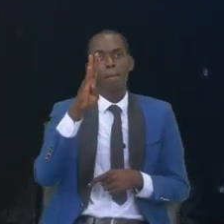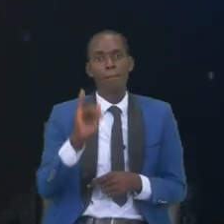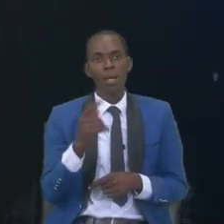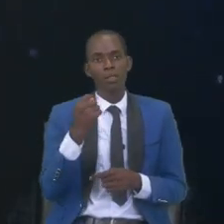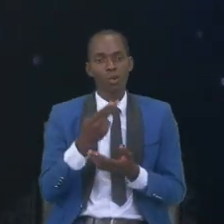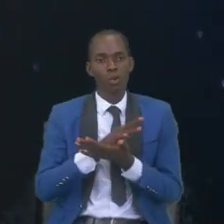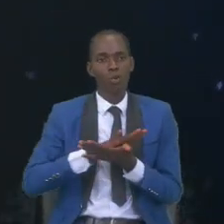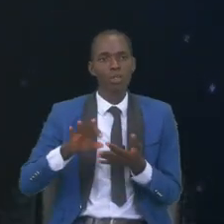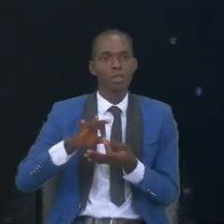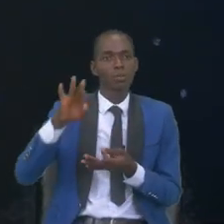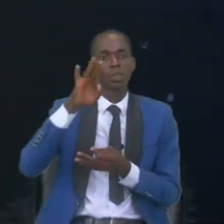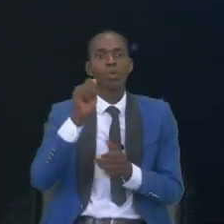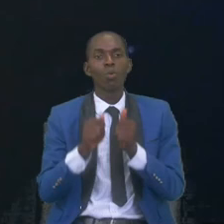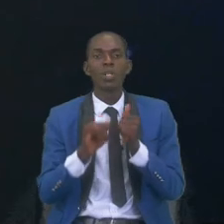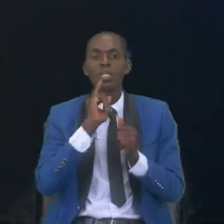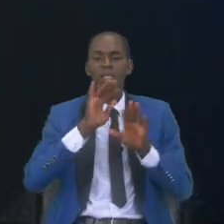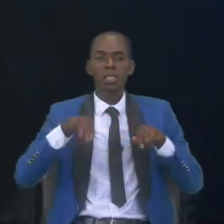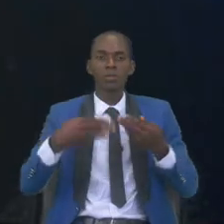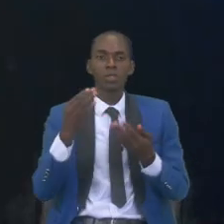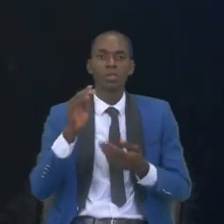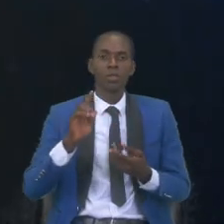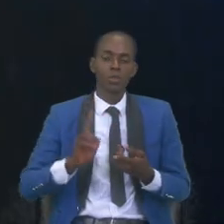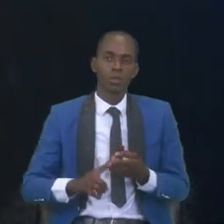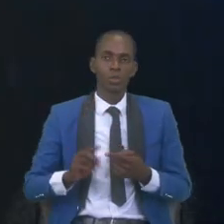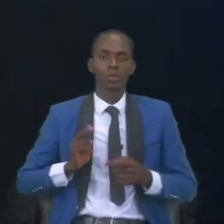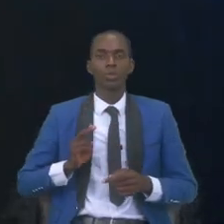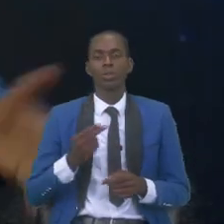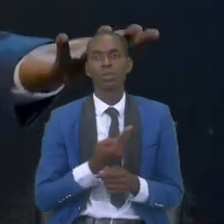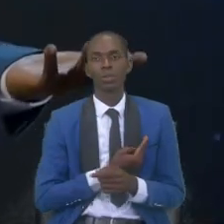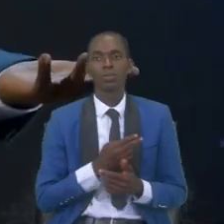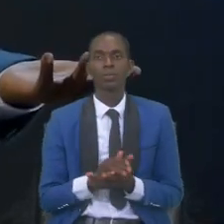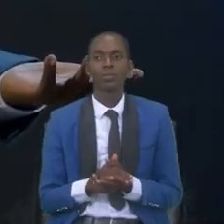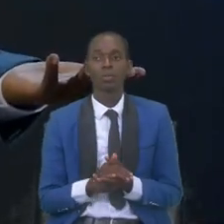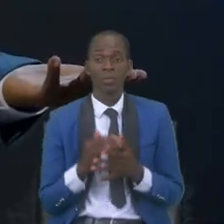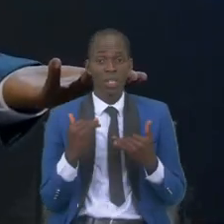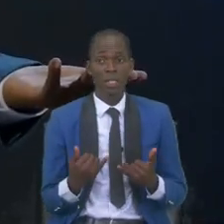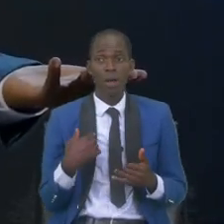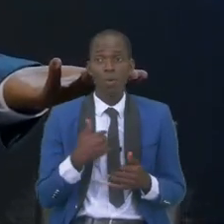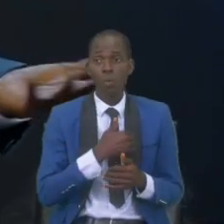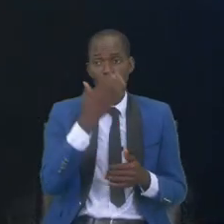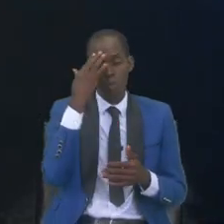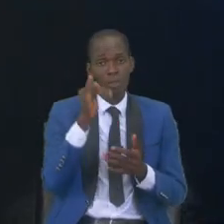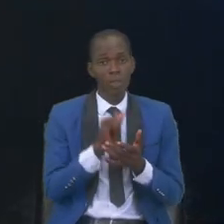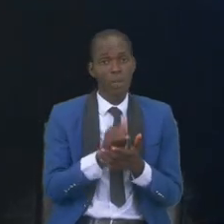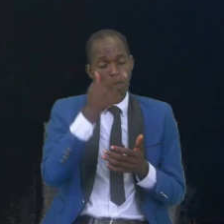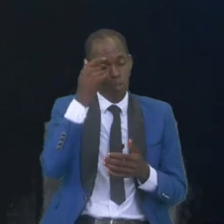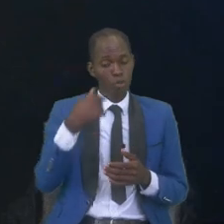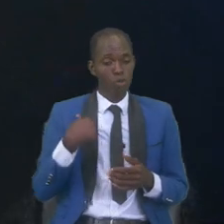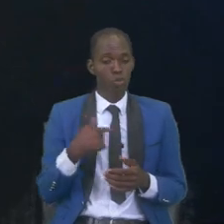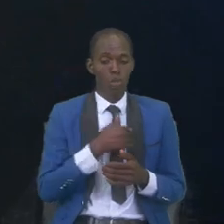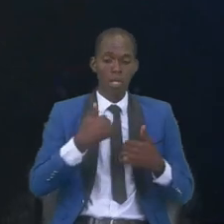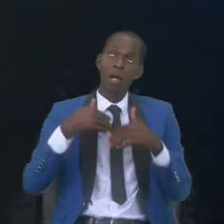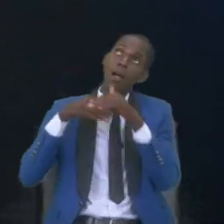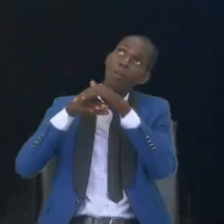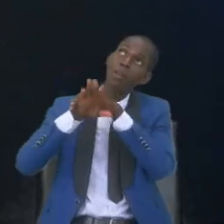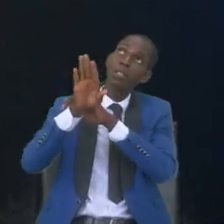Holy Ghost, which is given unto us. Now we know that because we have entered, we have